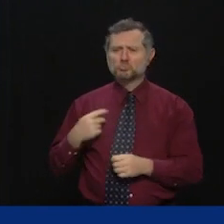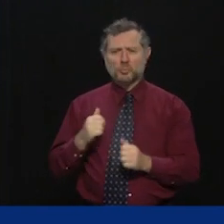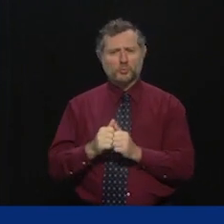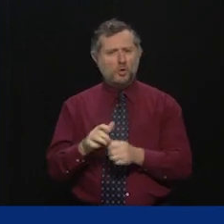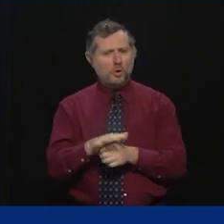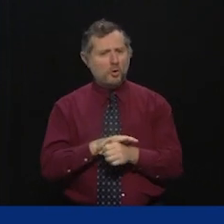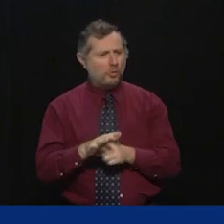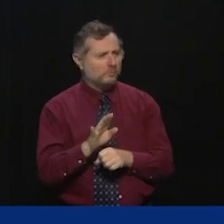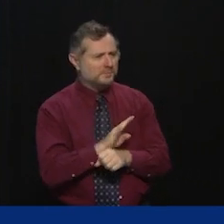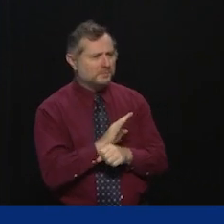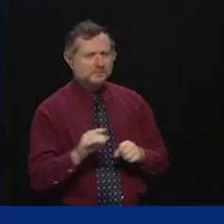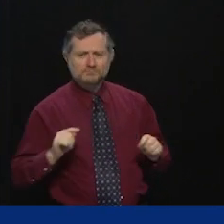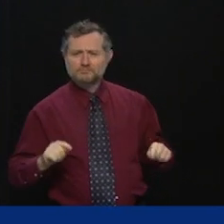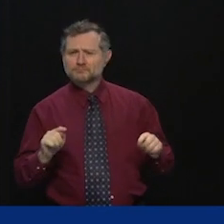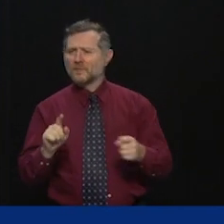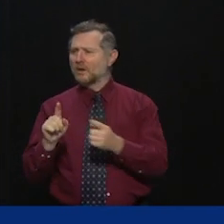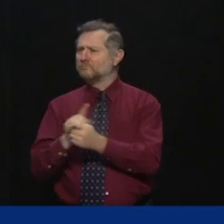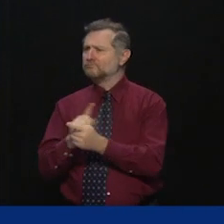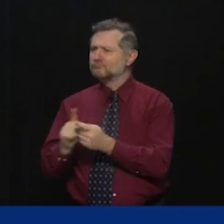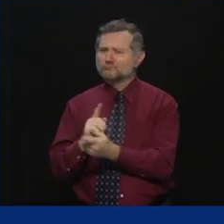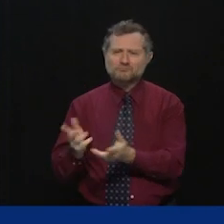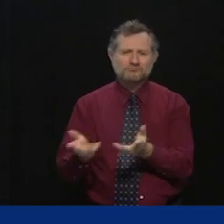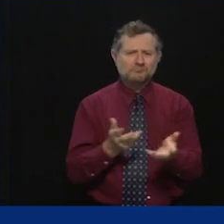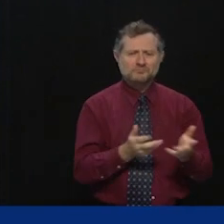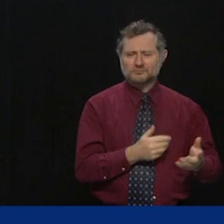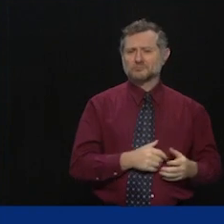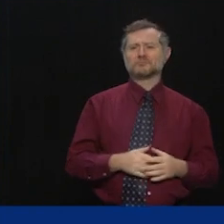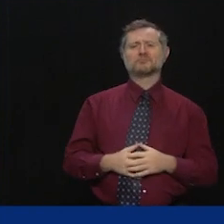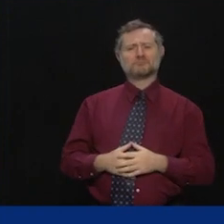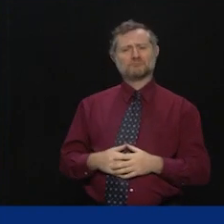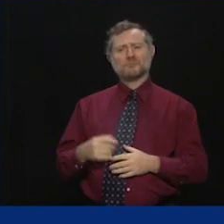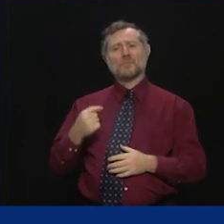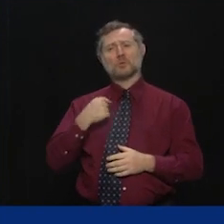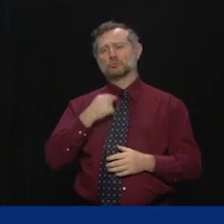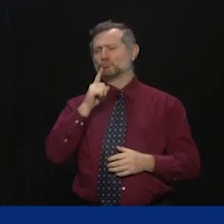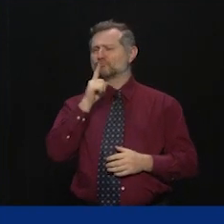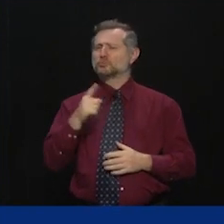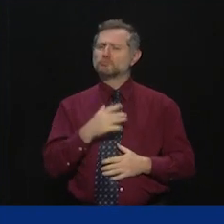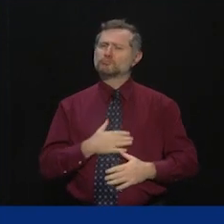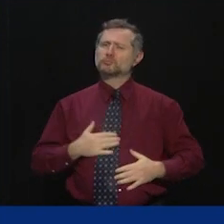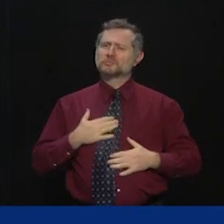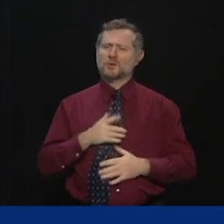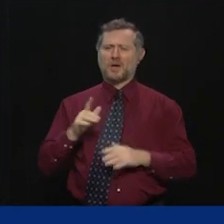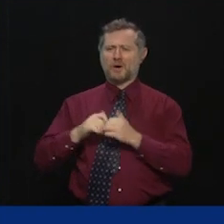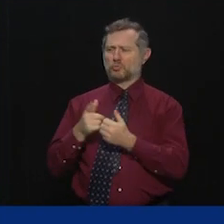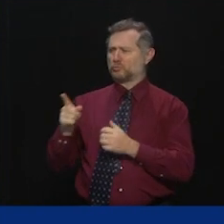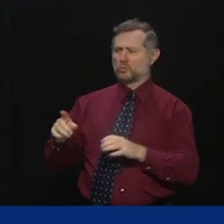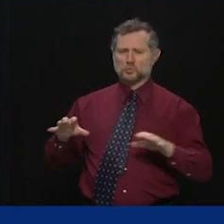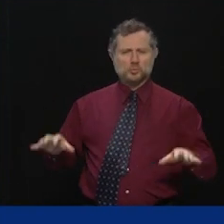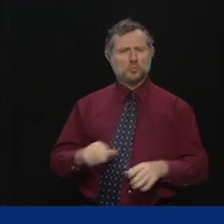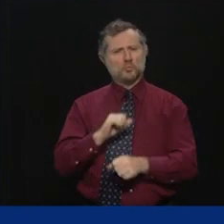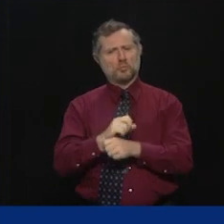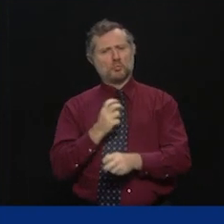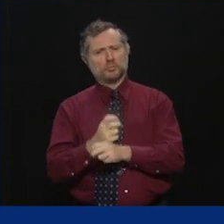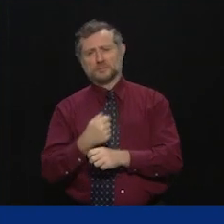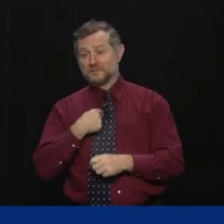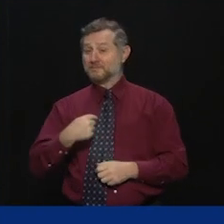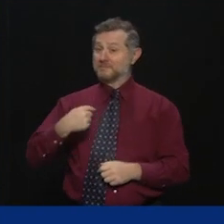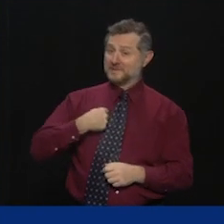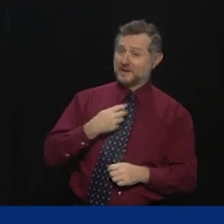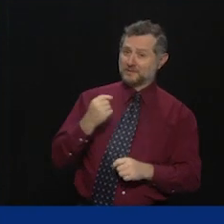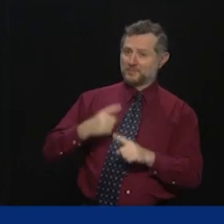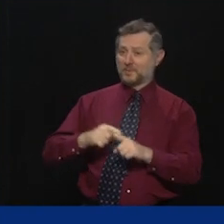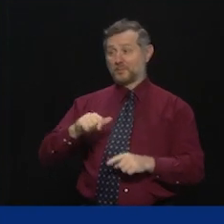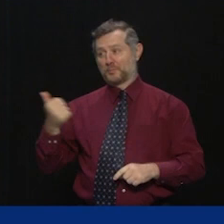cetera, more than that sometimes. And I just so appreciate how you make sure that people like myself and others in Albany